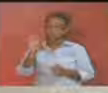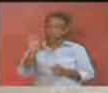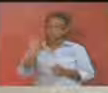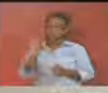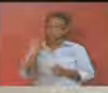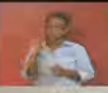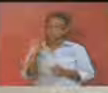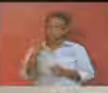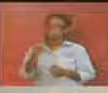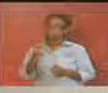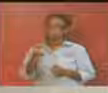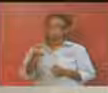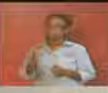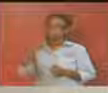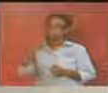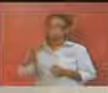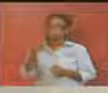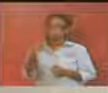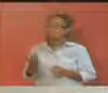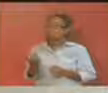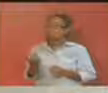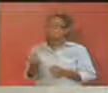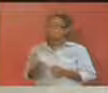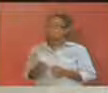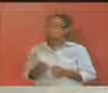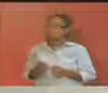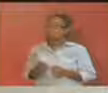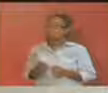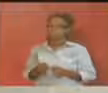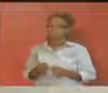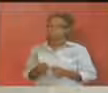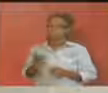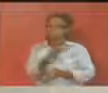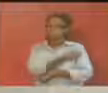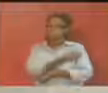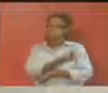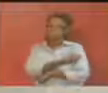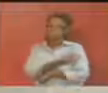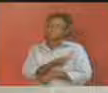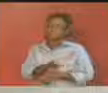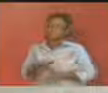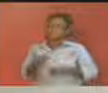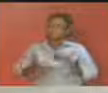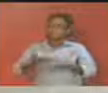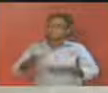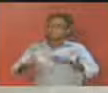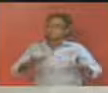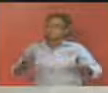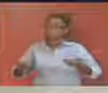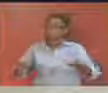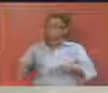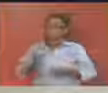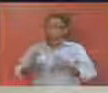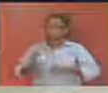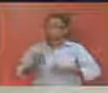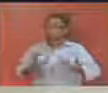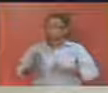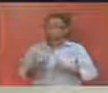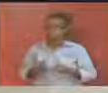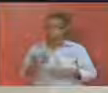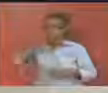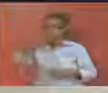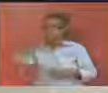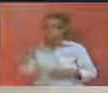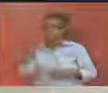I believe the IDB is now supporting Caribbean countries outside of COVAX to negotiate faster